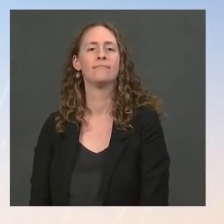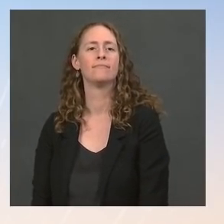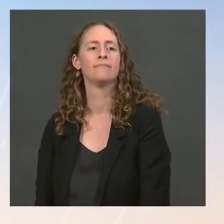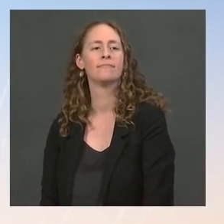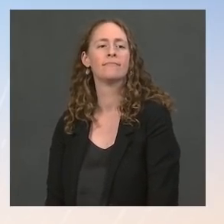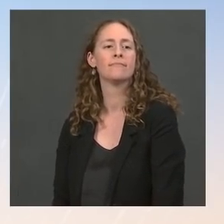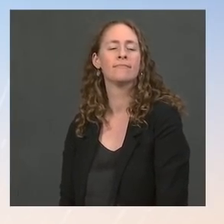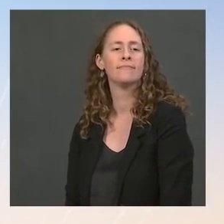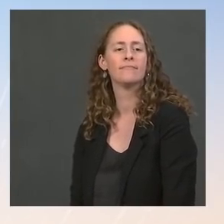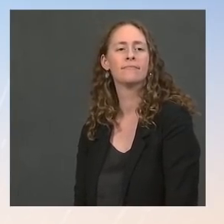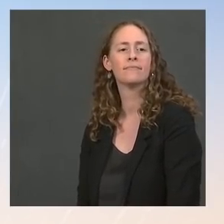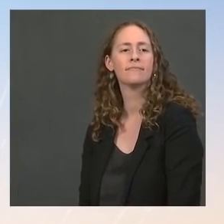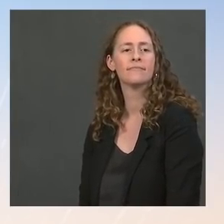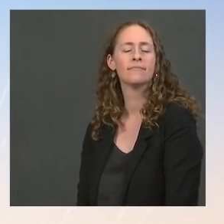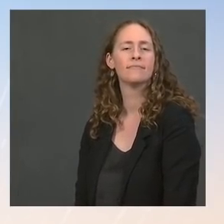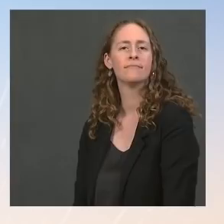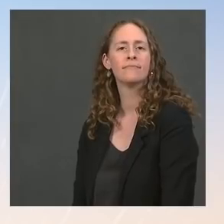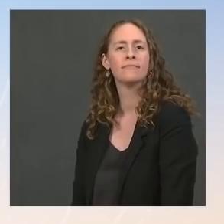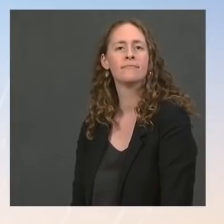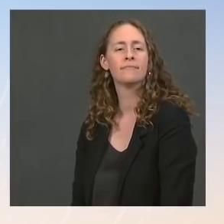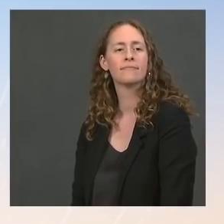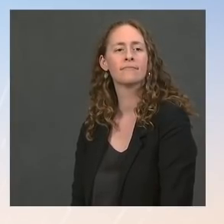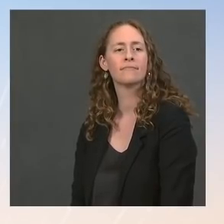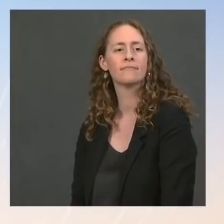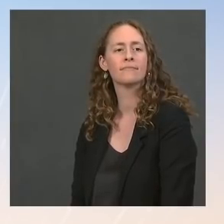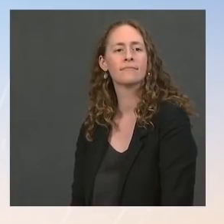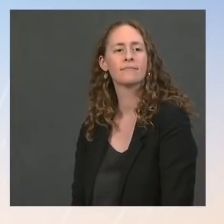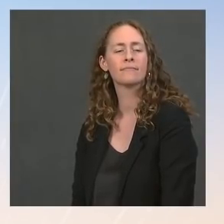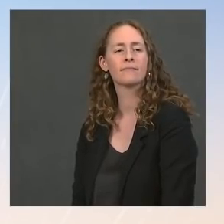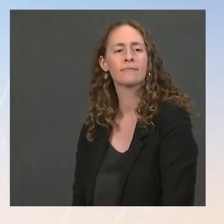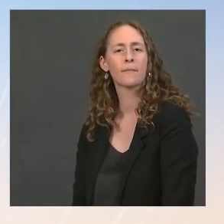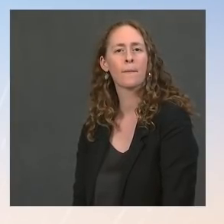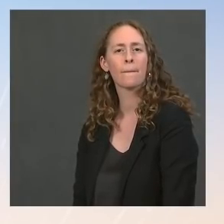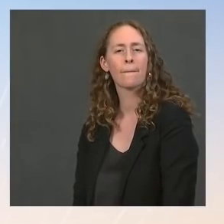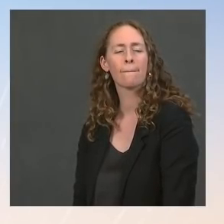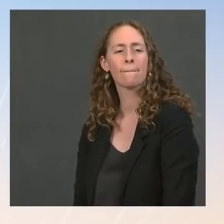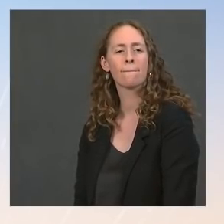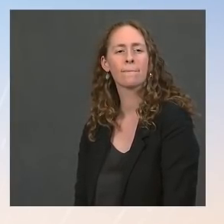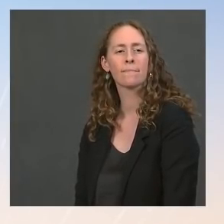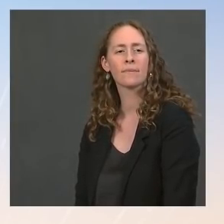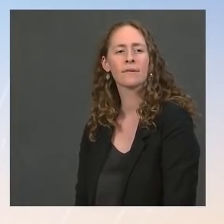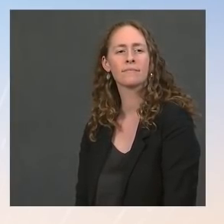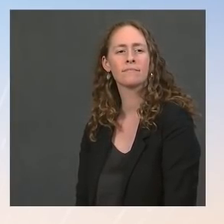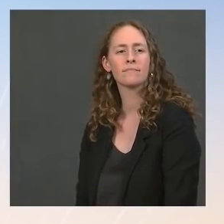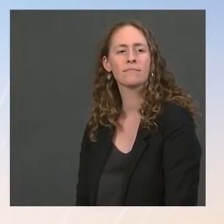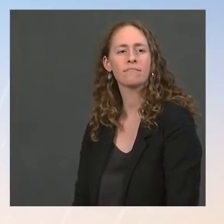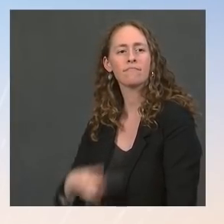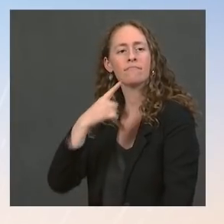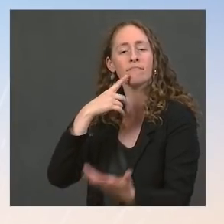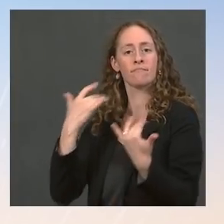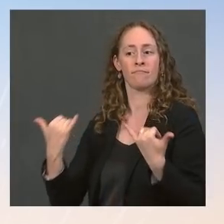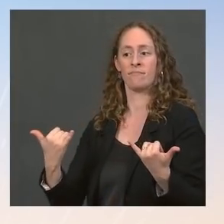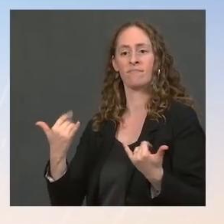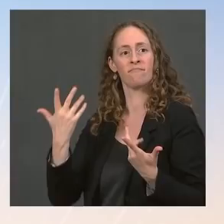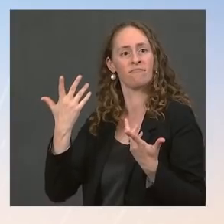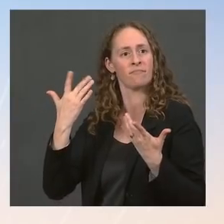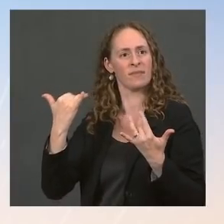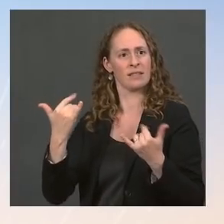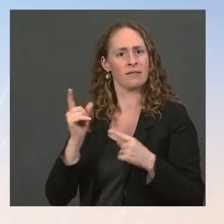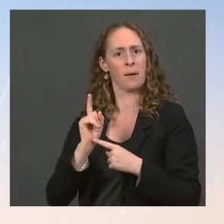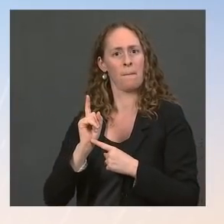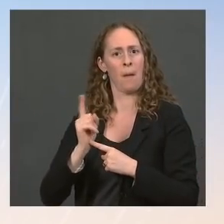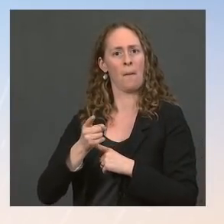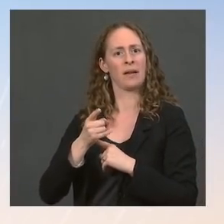last exchange, you have called, other people obviously have called today, this sort of moment that we're in this week, a pivotal moment. For